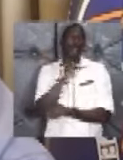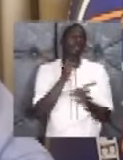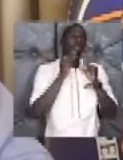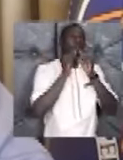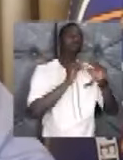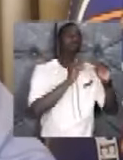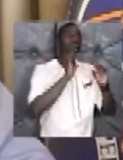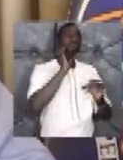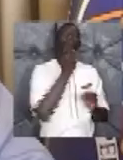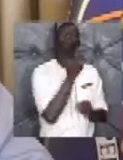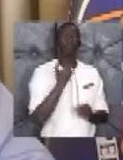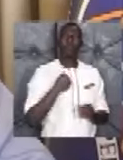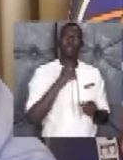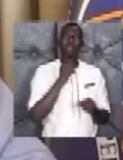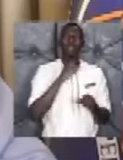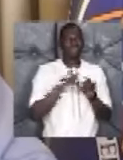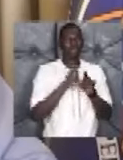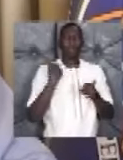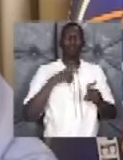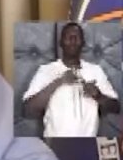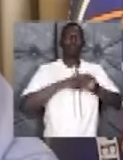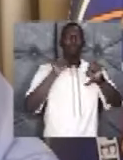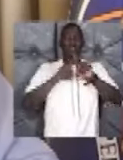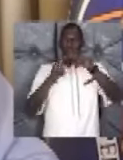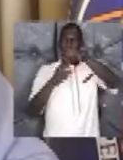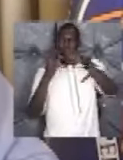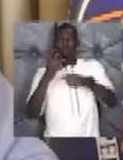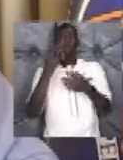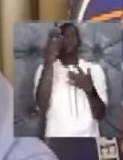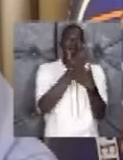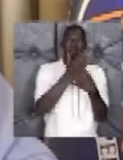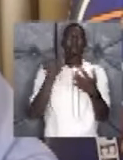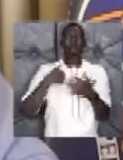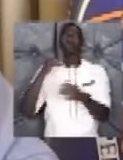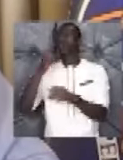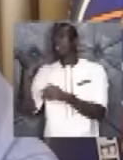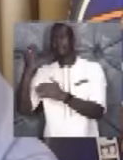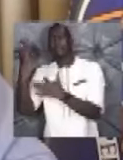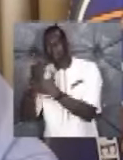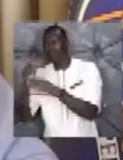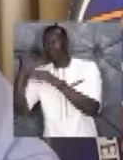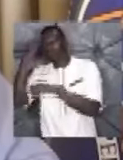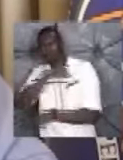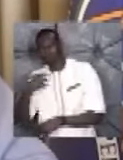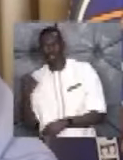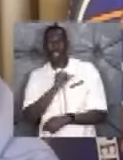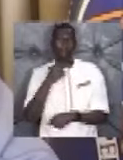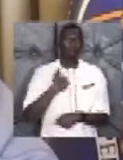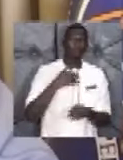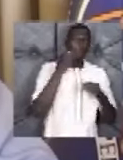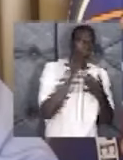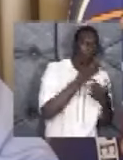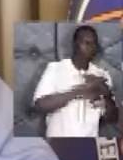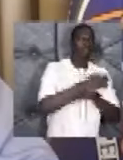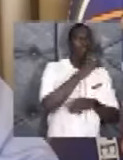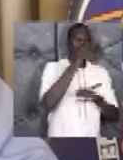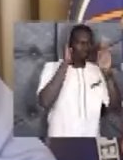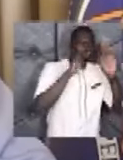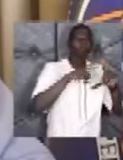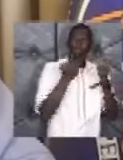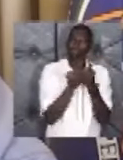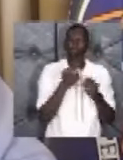model as a people of different faiths who coexist peacefully. In